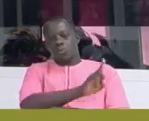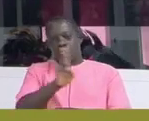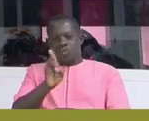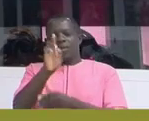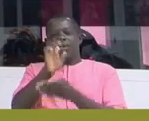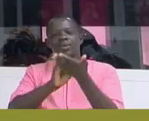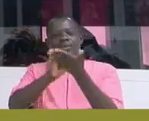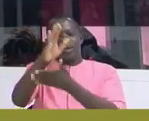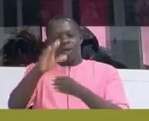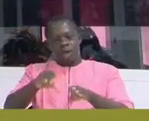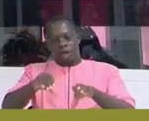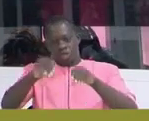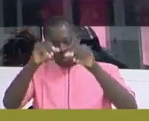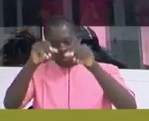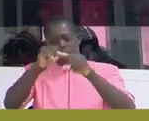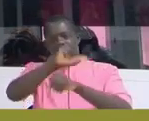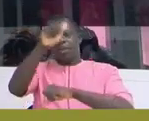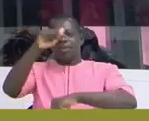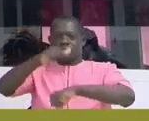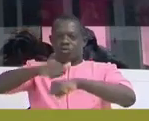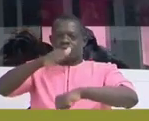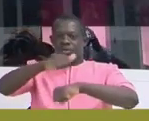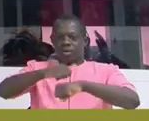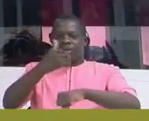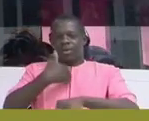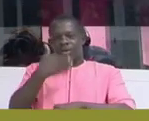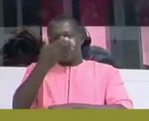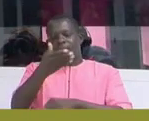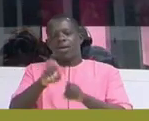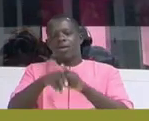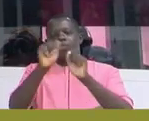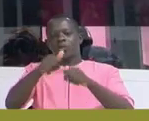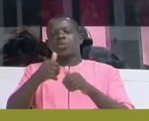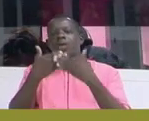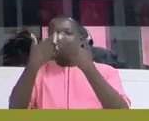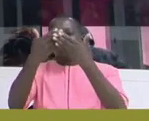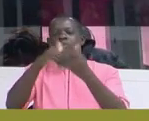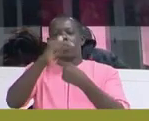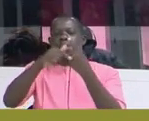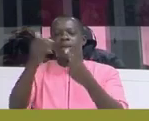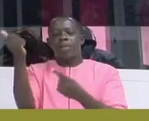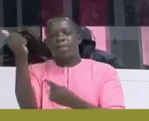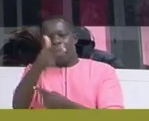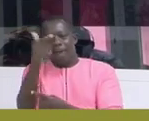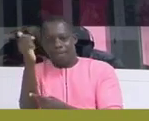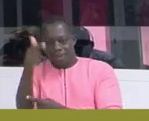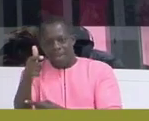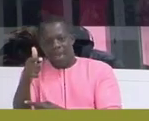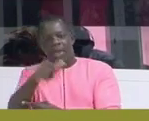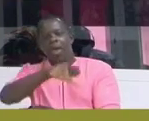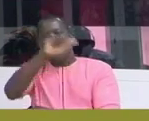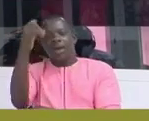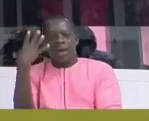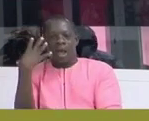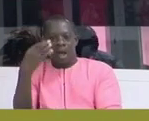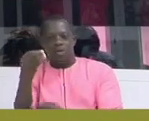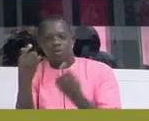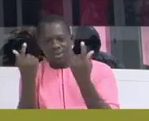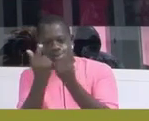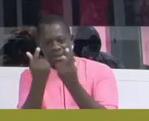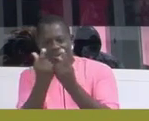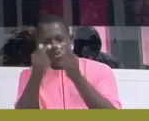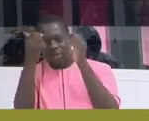We supplied the sand and the gravel. Can you tell us about the payment, how things went?